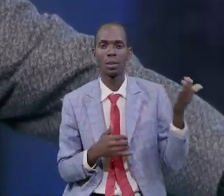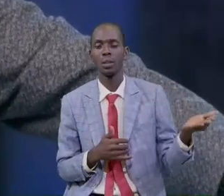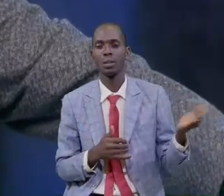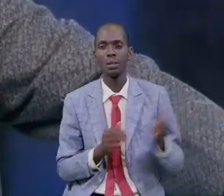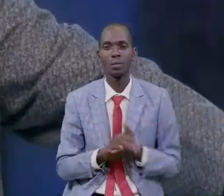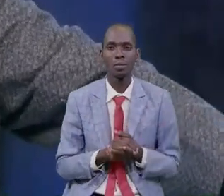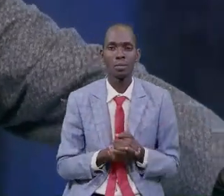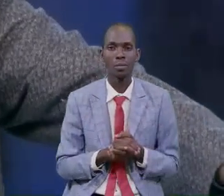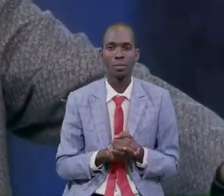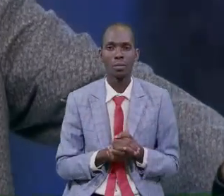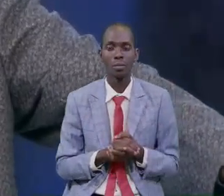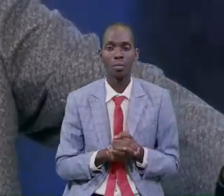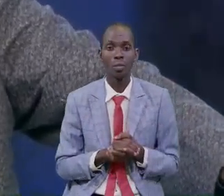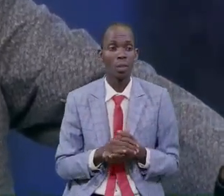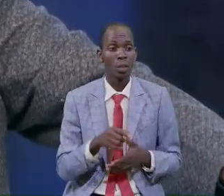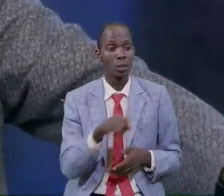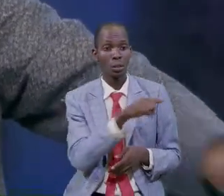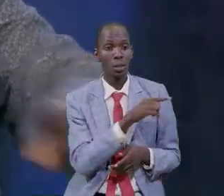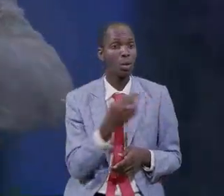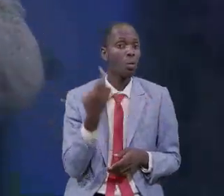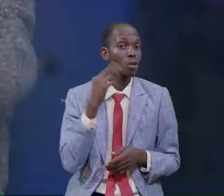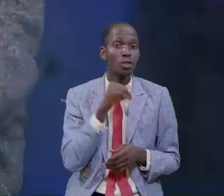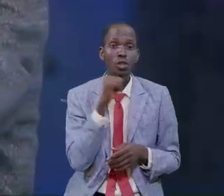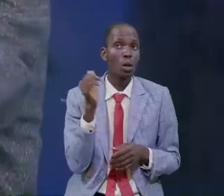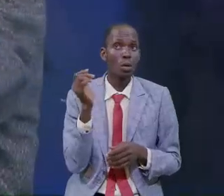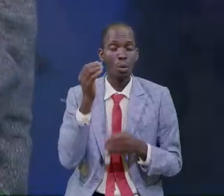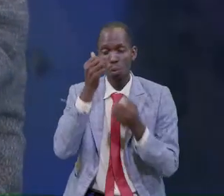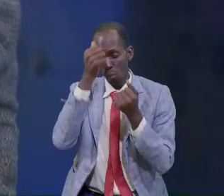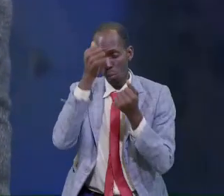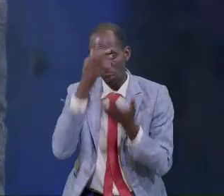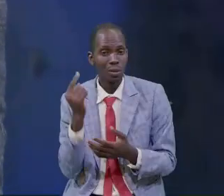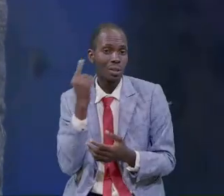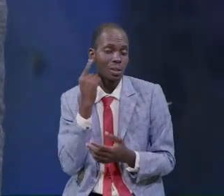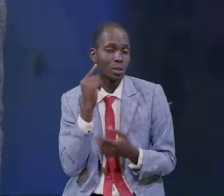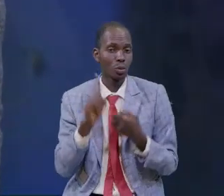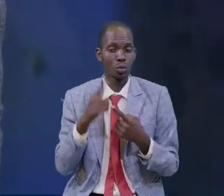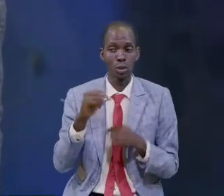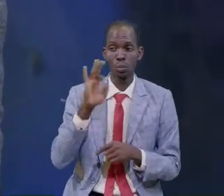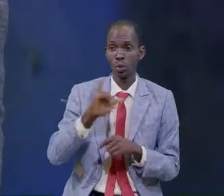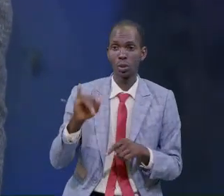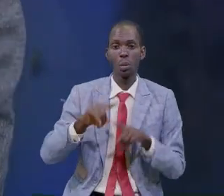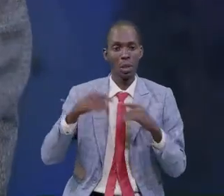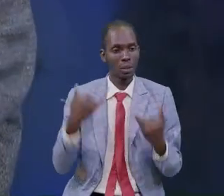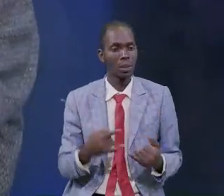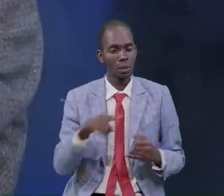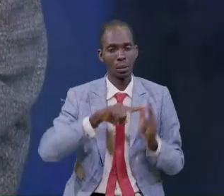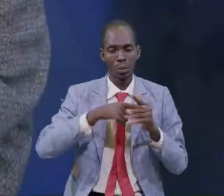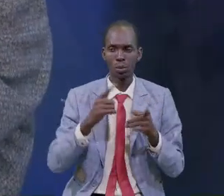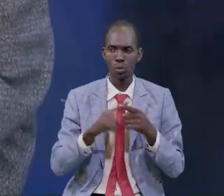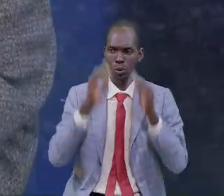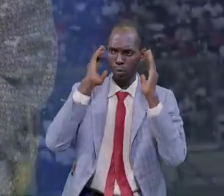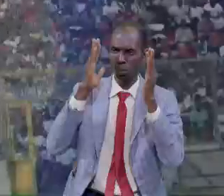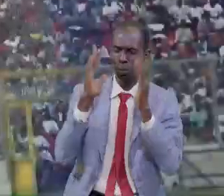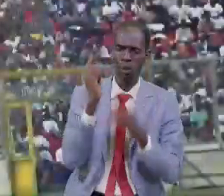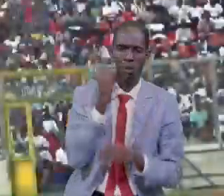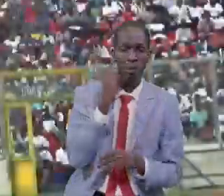They were not listening before, but now they were listening. I said, get ready, get ready. It's coming your way.